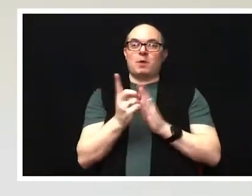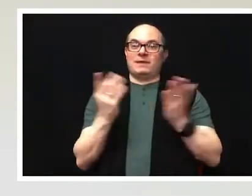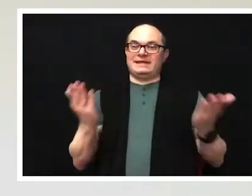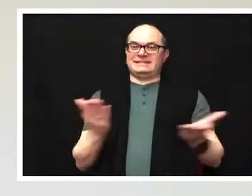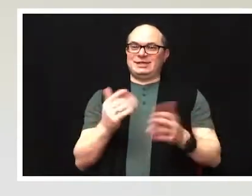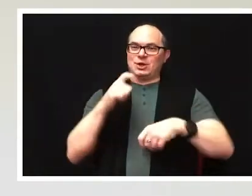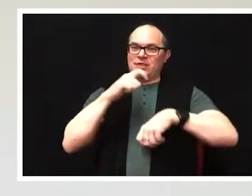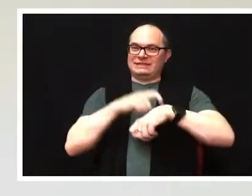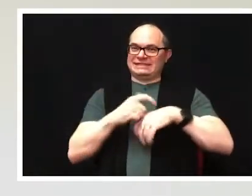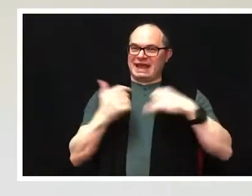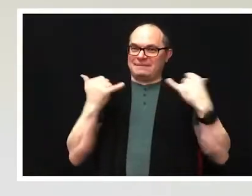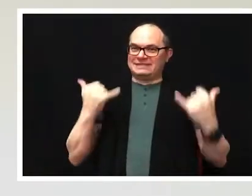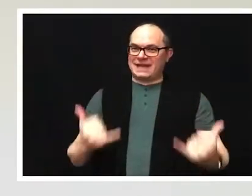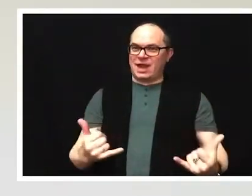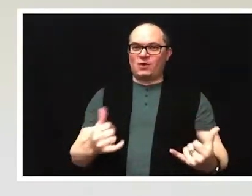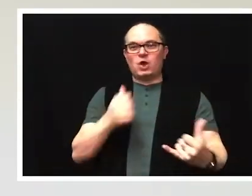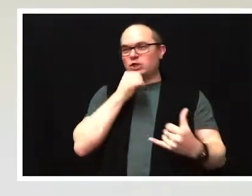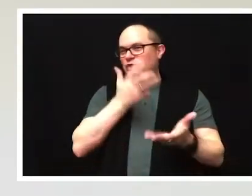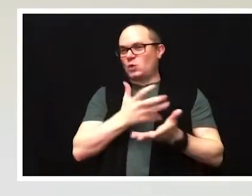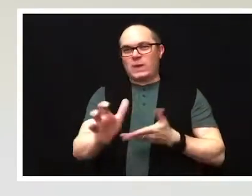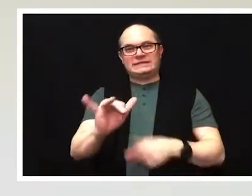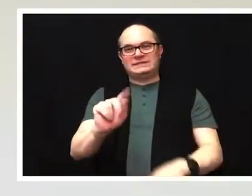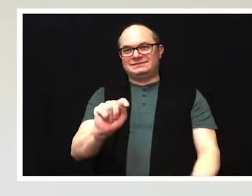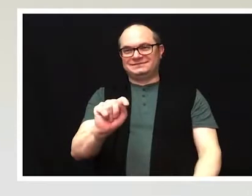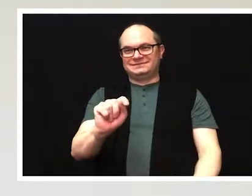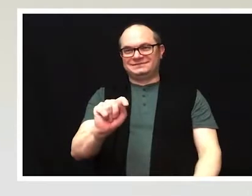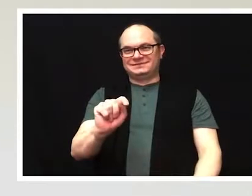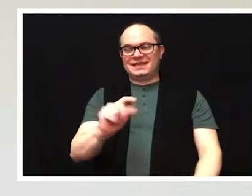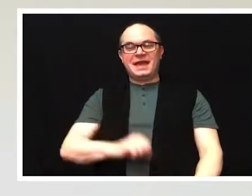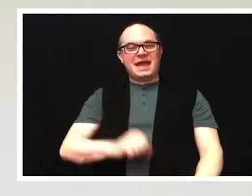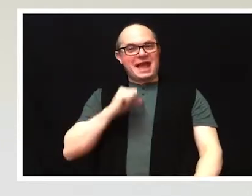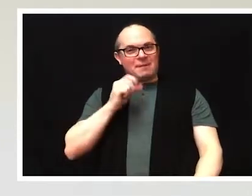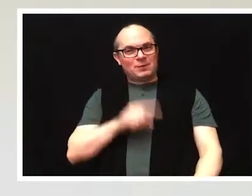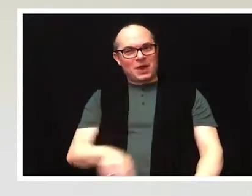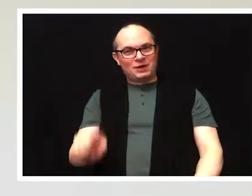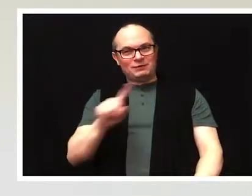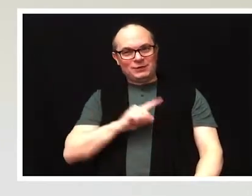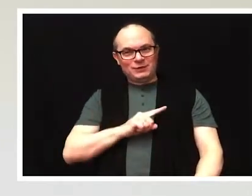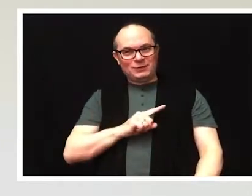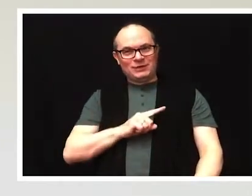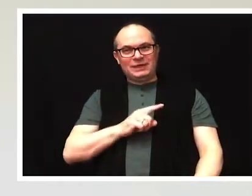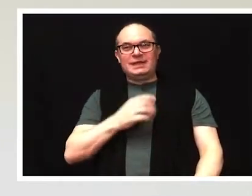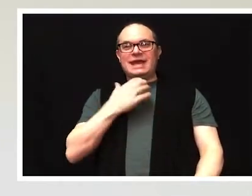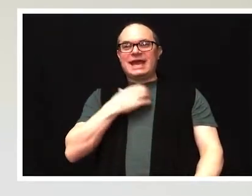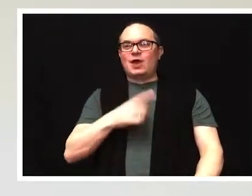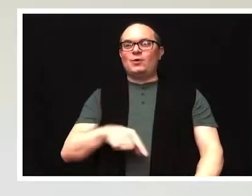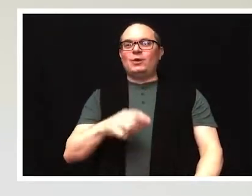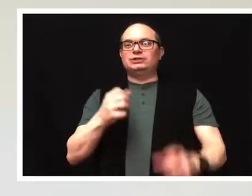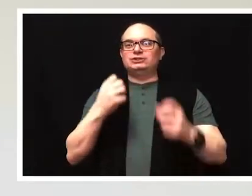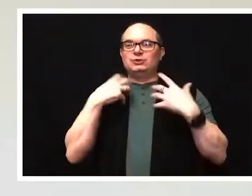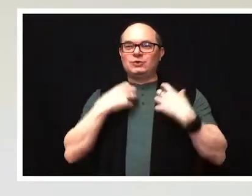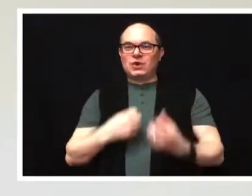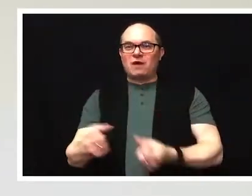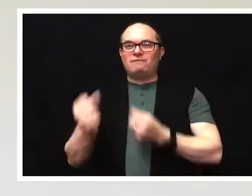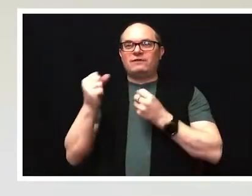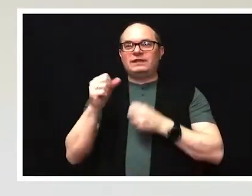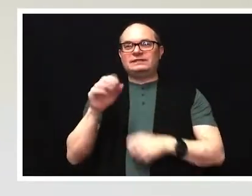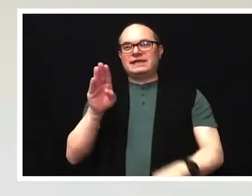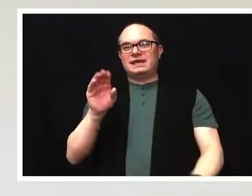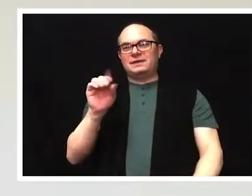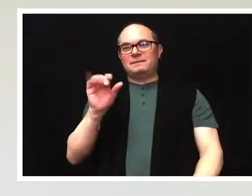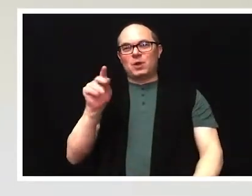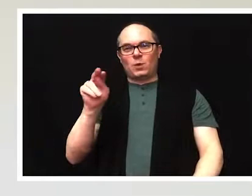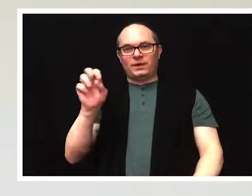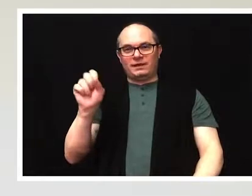the time is now, don't waste it. I'm so proud of you, and I wish you great confidence and boldness